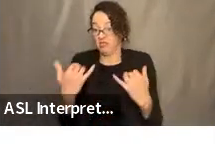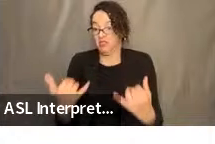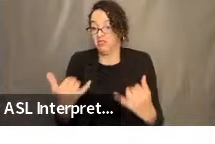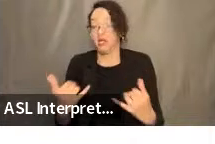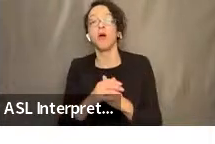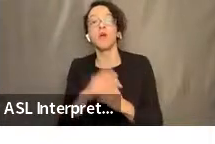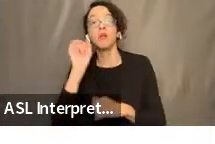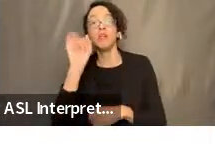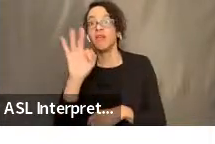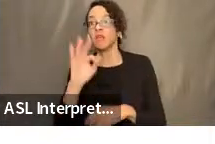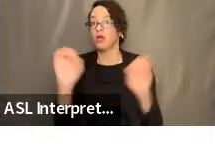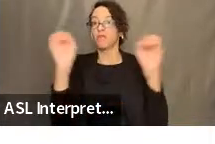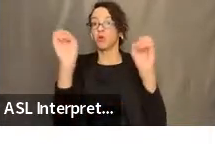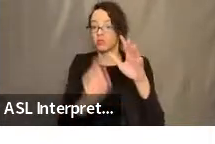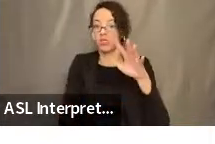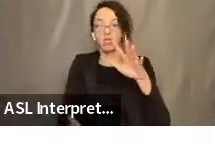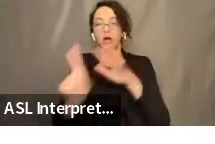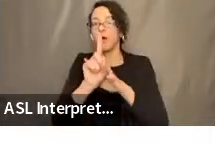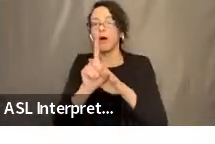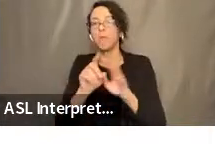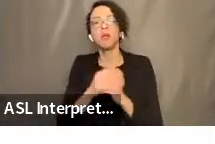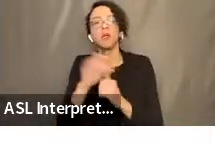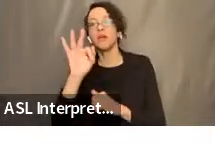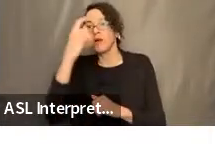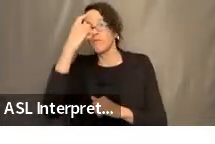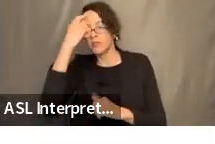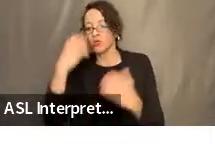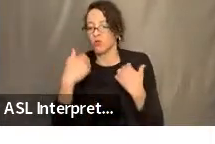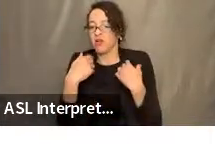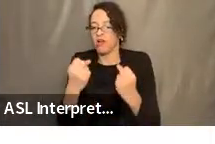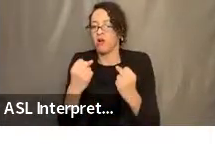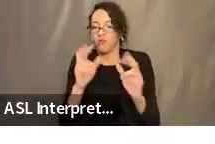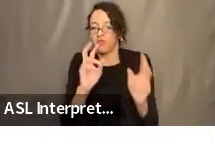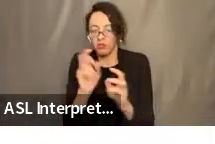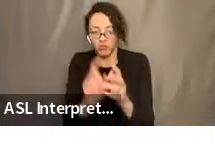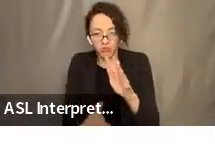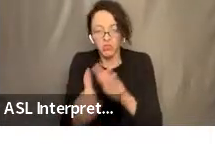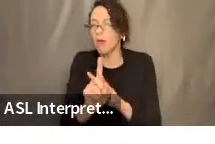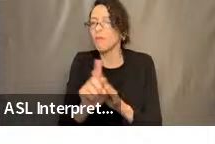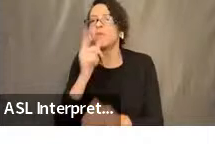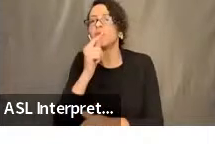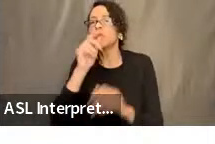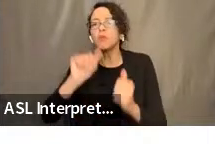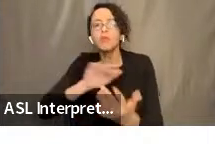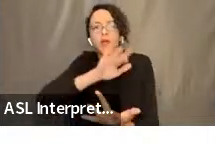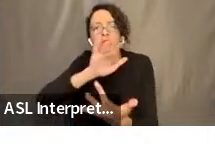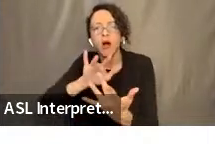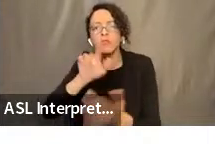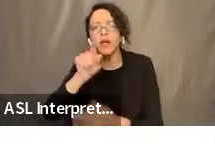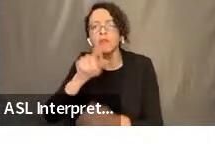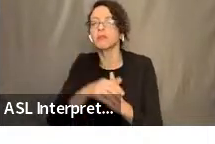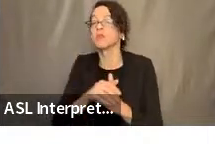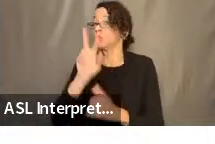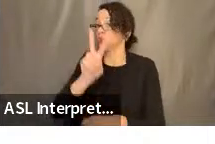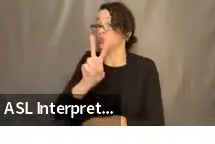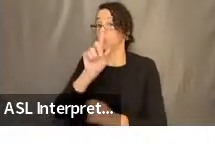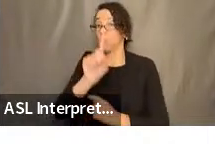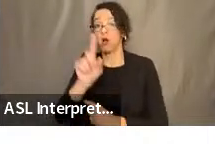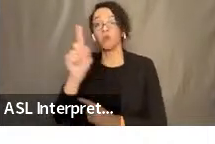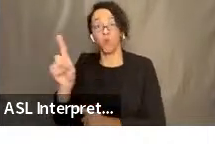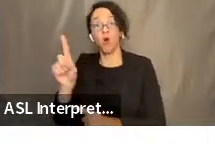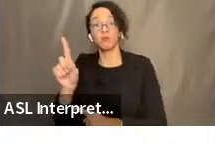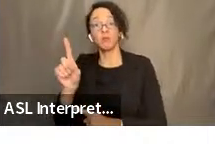you. 211 can help you with transportation if that's really what you need. But how many of our citizens